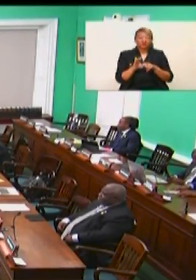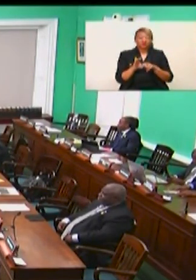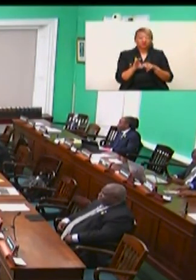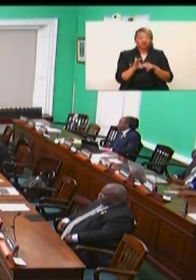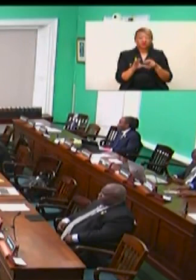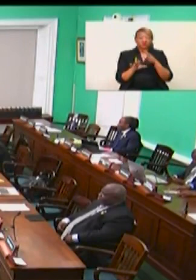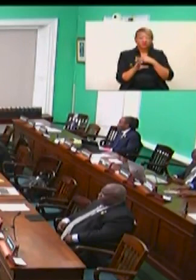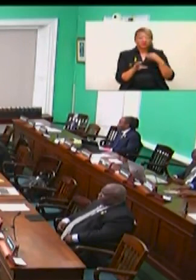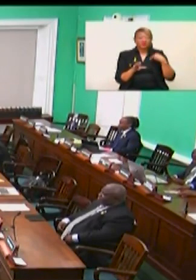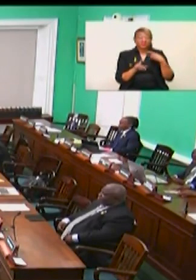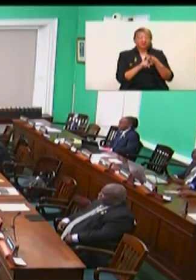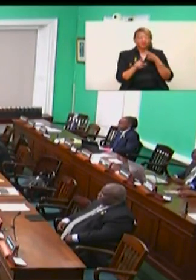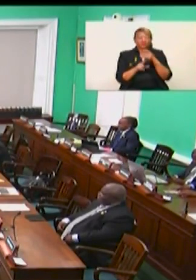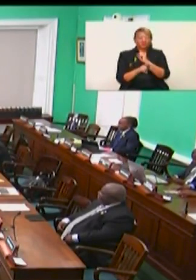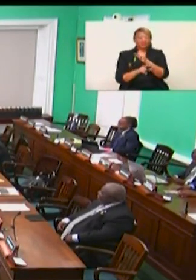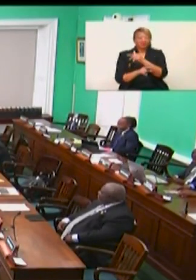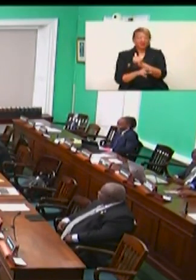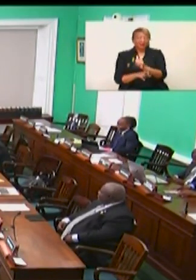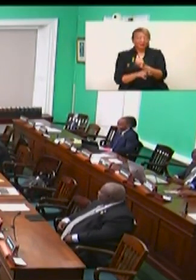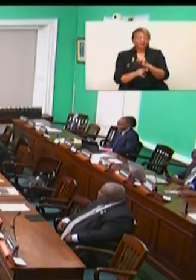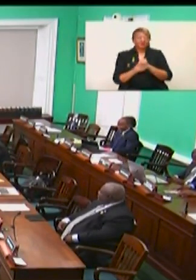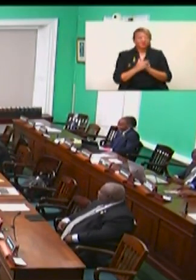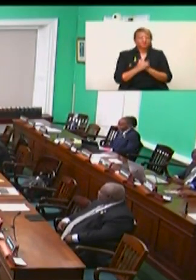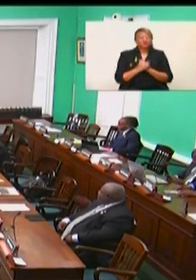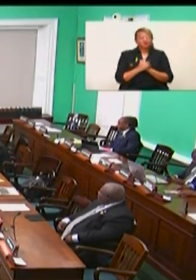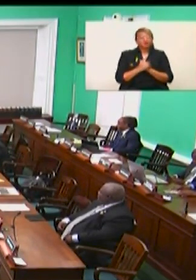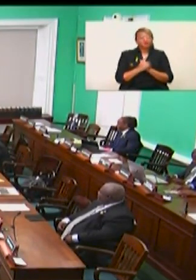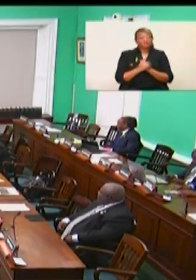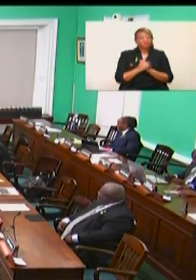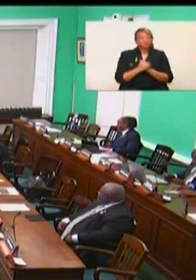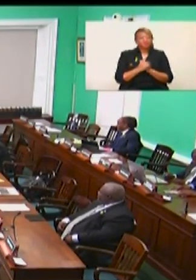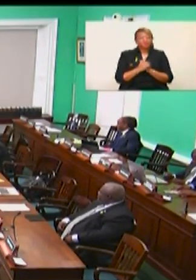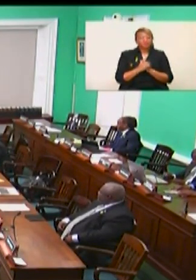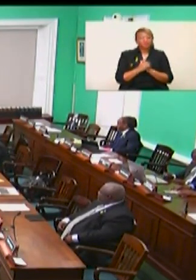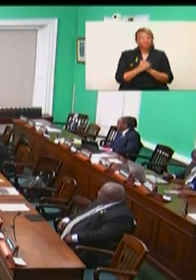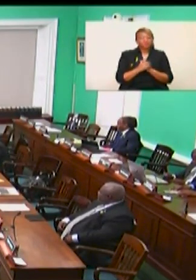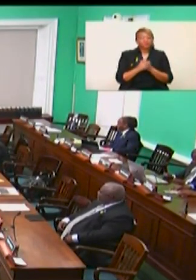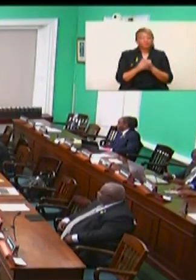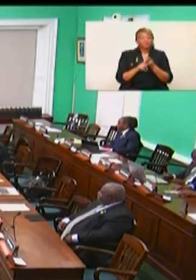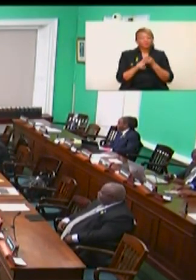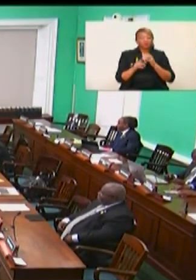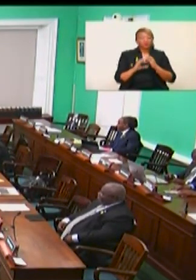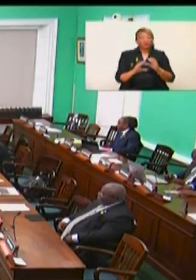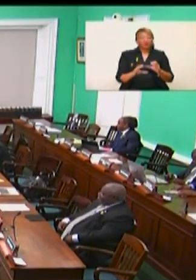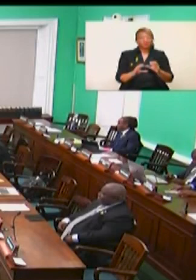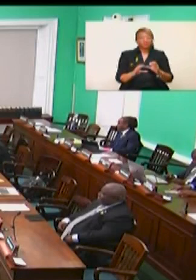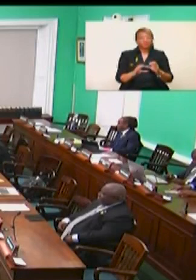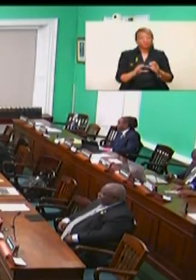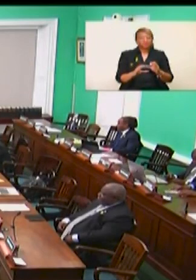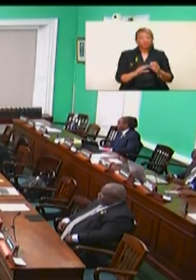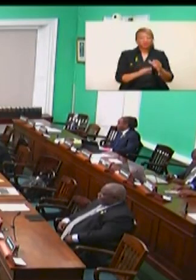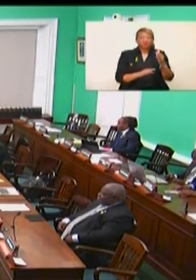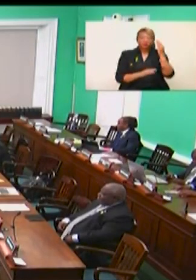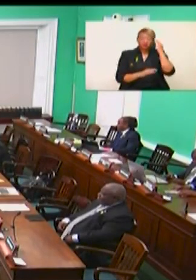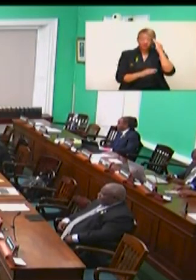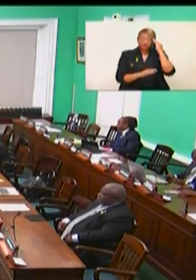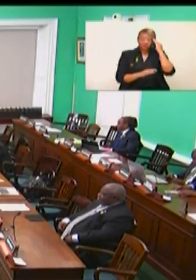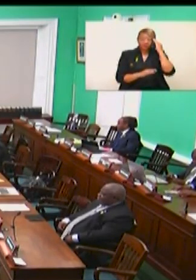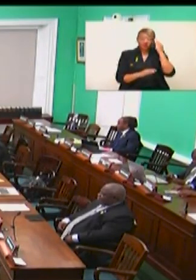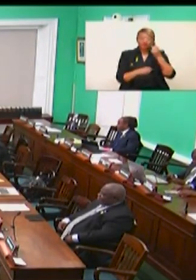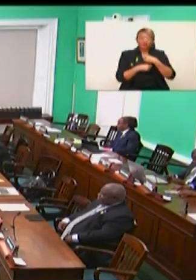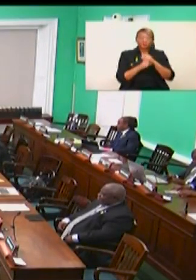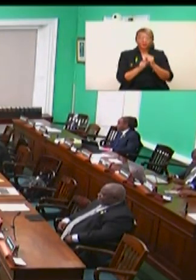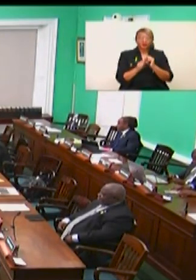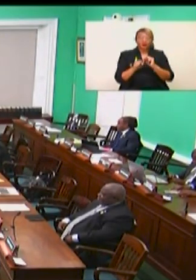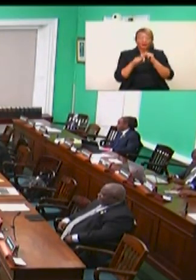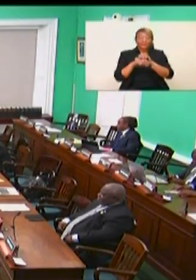They Googled something. This, my good gentleman from Carmichael, he is well known. He can make a